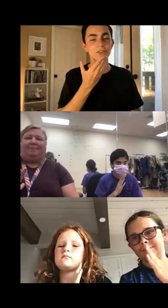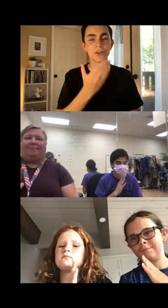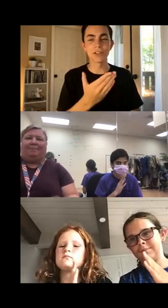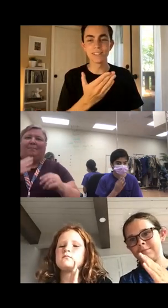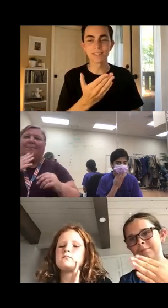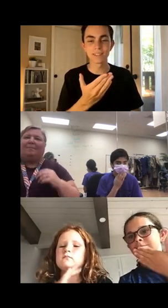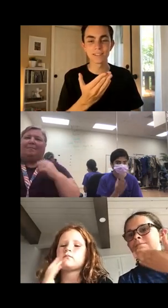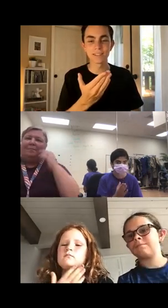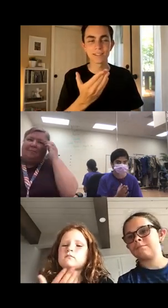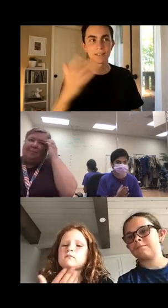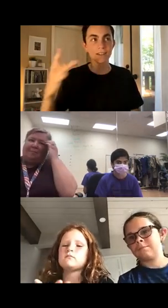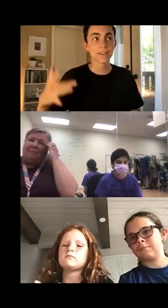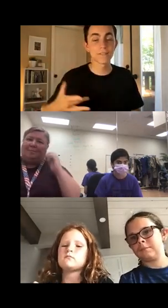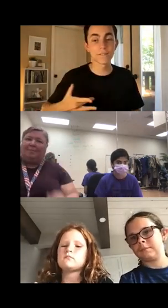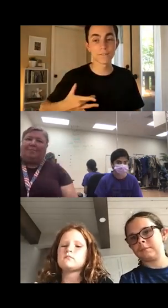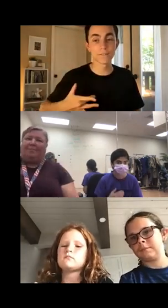good,